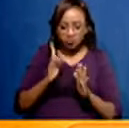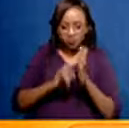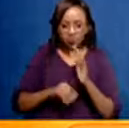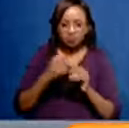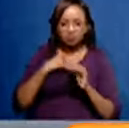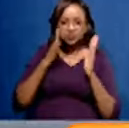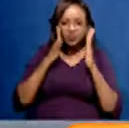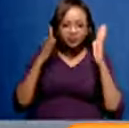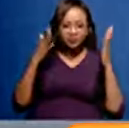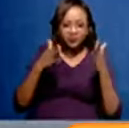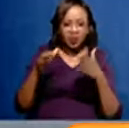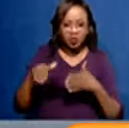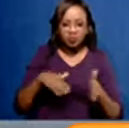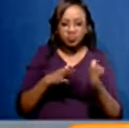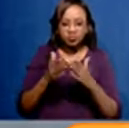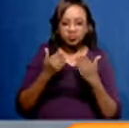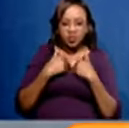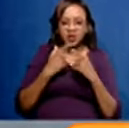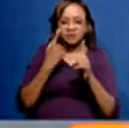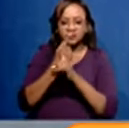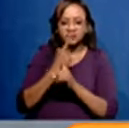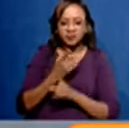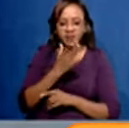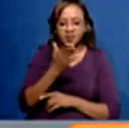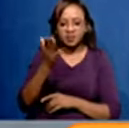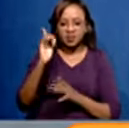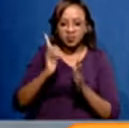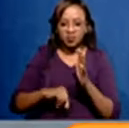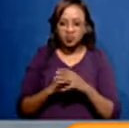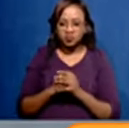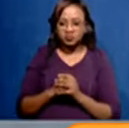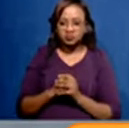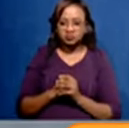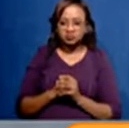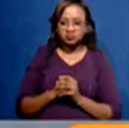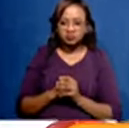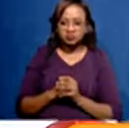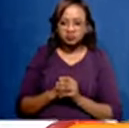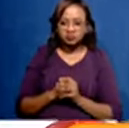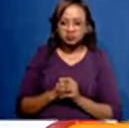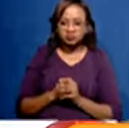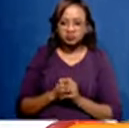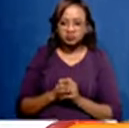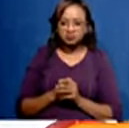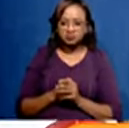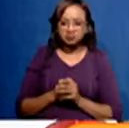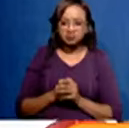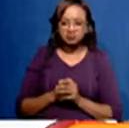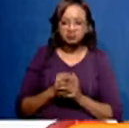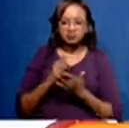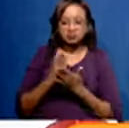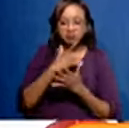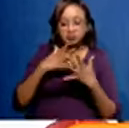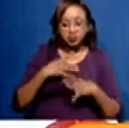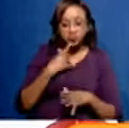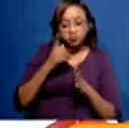were talking about the reaction of people telling you the constraints that they have. And some critics say, you know